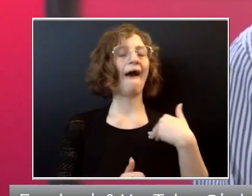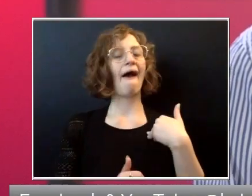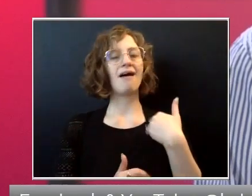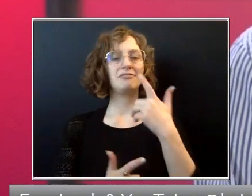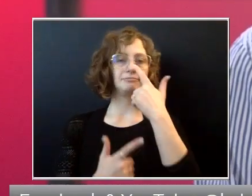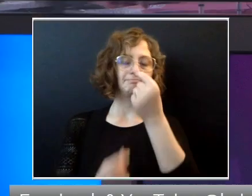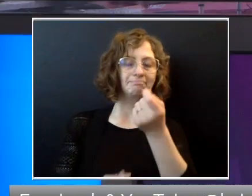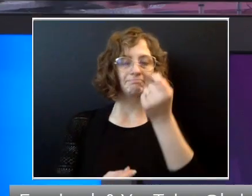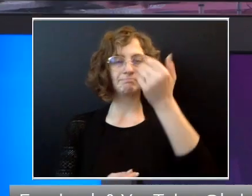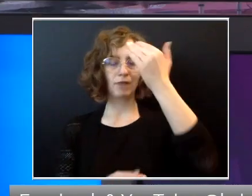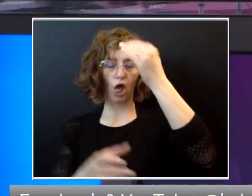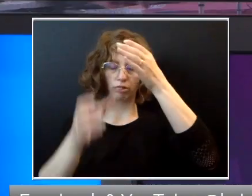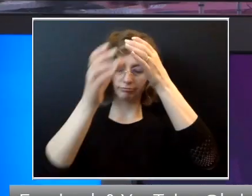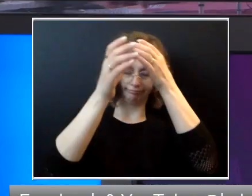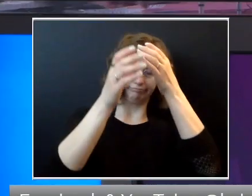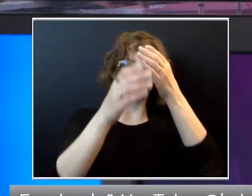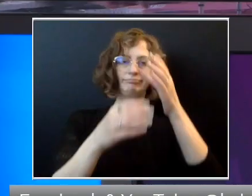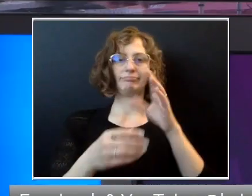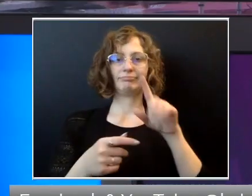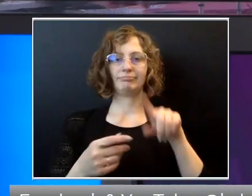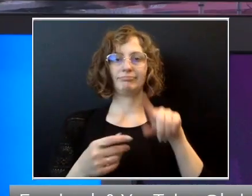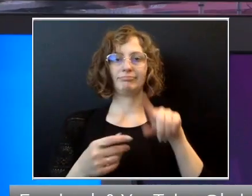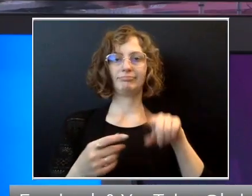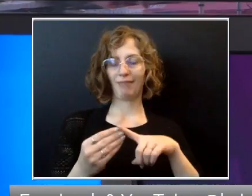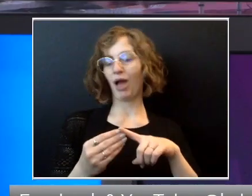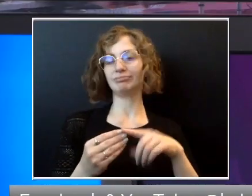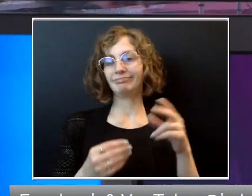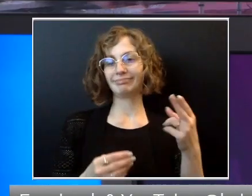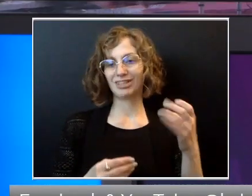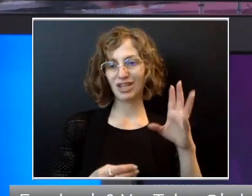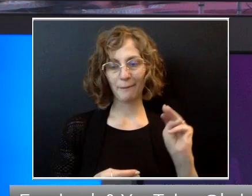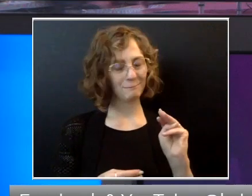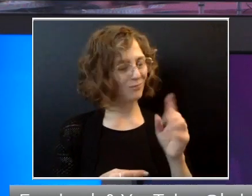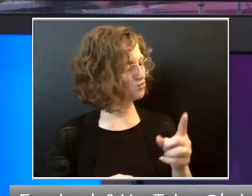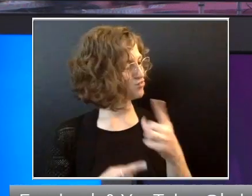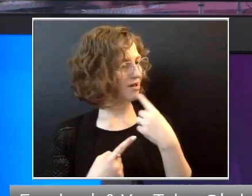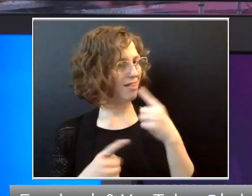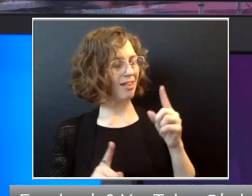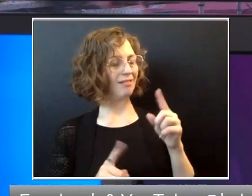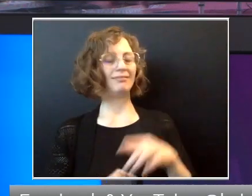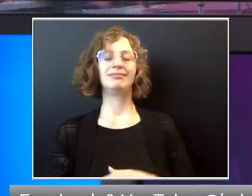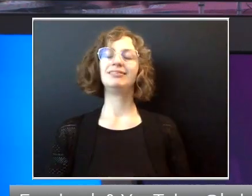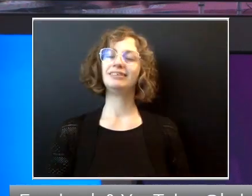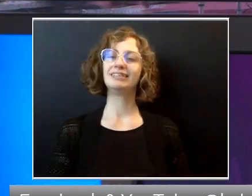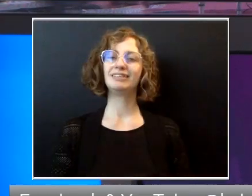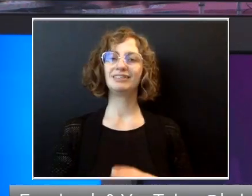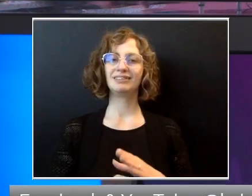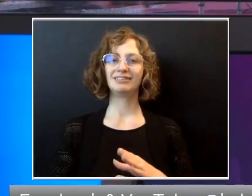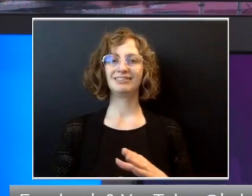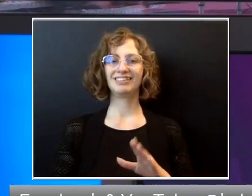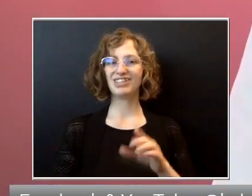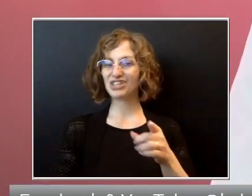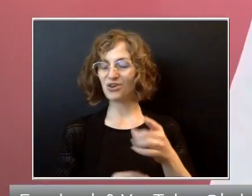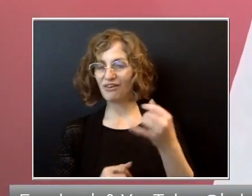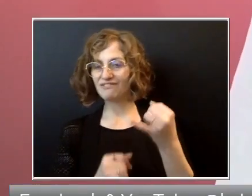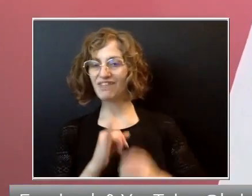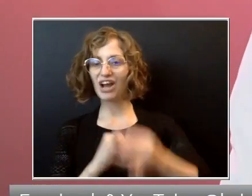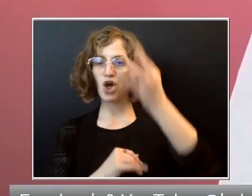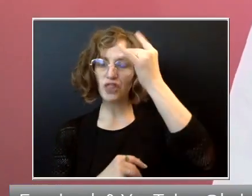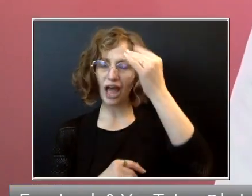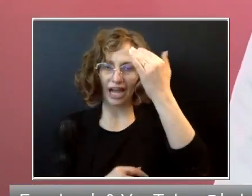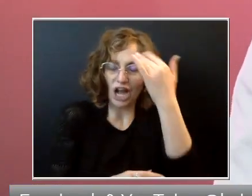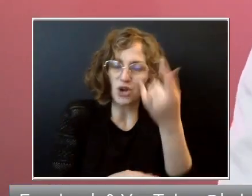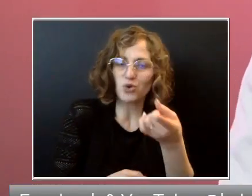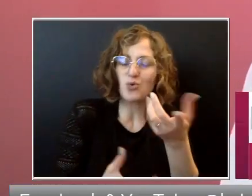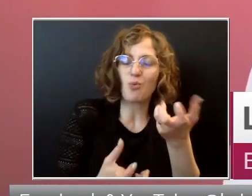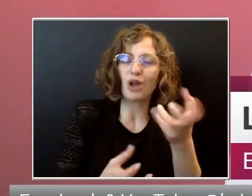HCM. You landed in some good hands here with Dr. Barenbaum. What is your final thought? And I know you got a quick plug you want to sneak in. So,